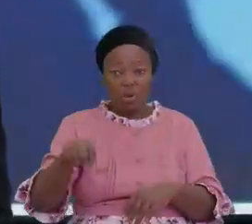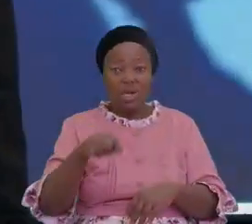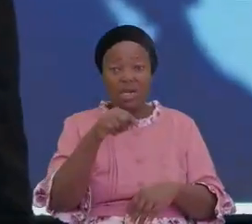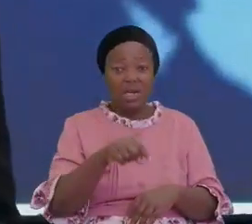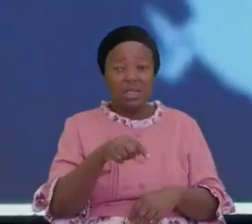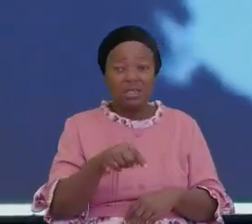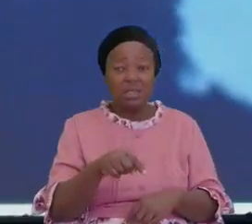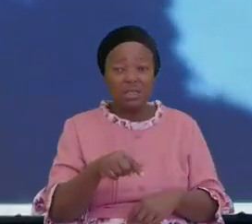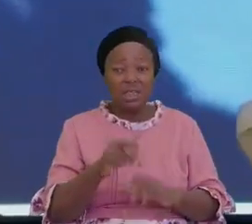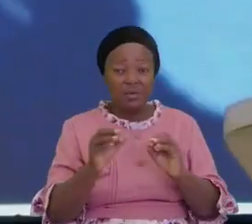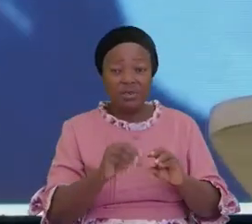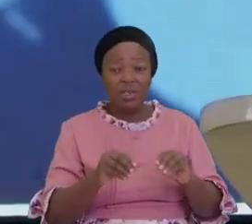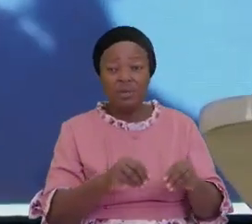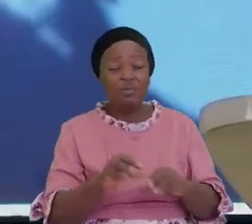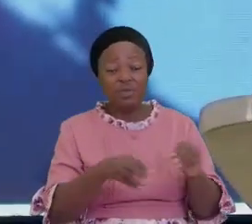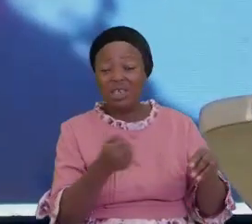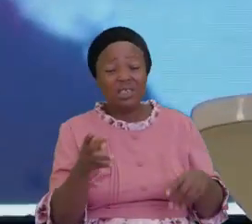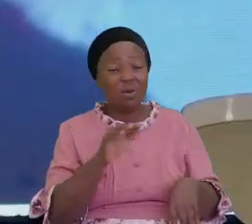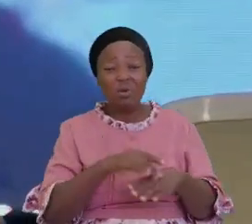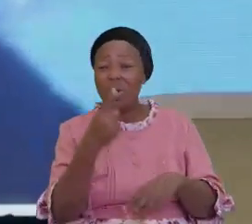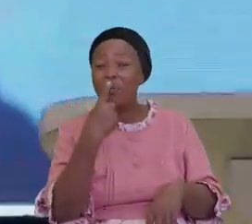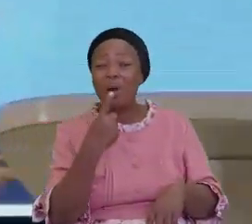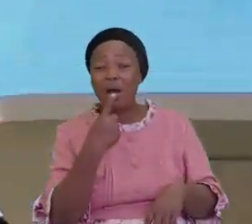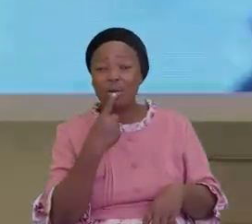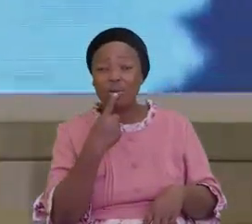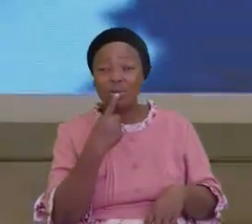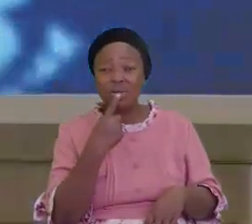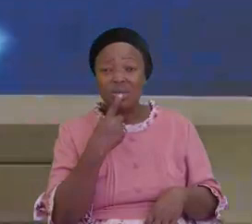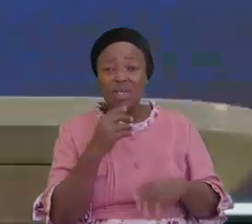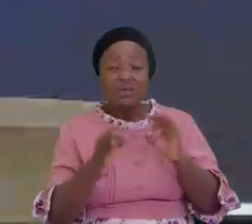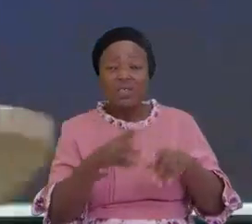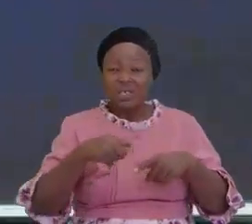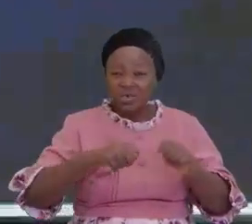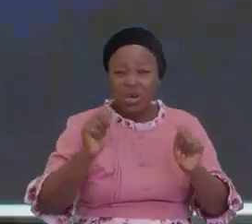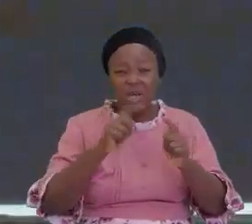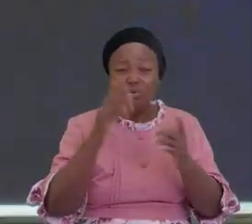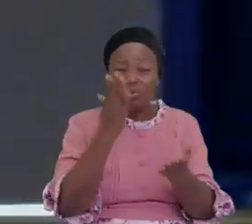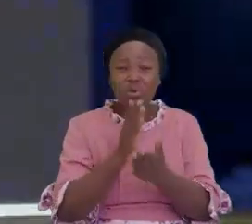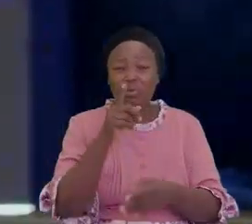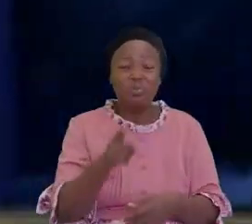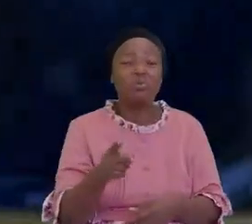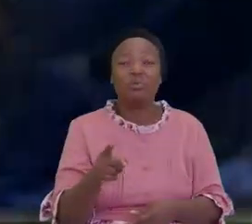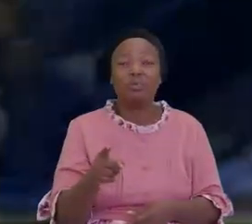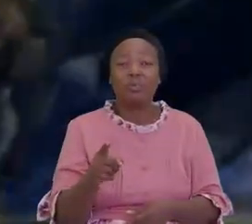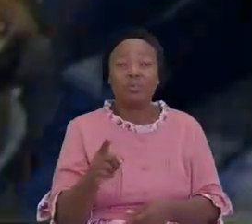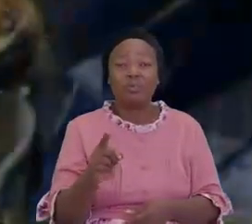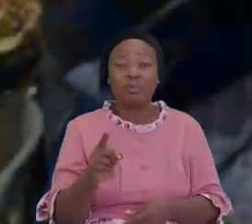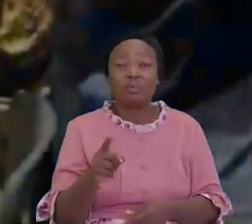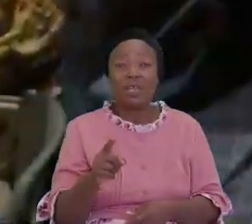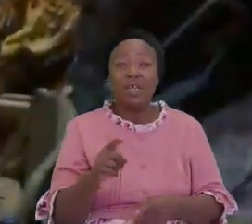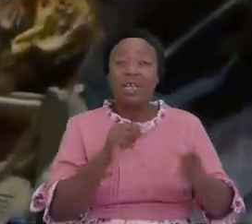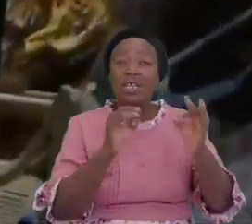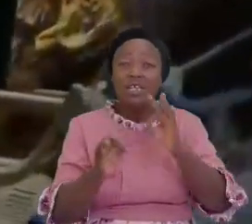if they try to muzzle your mouth, if they try to stop you, if you